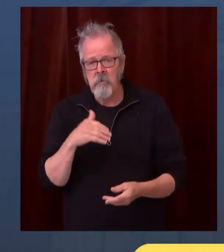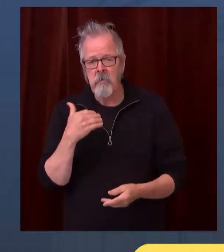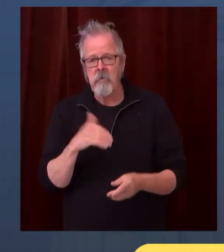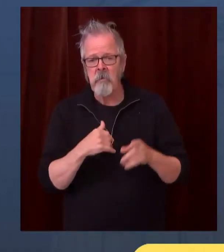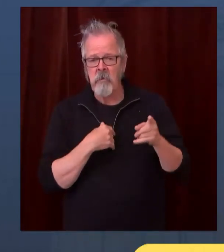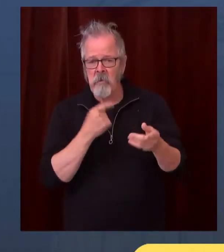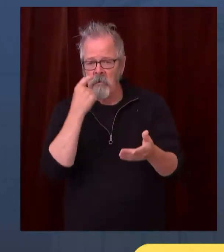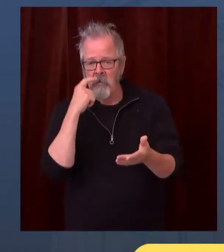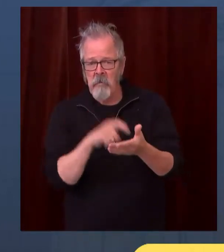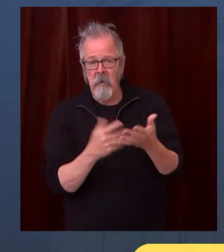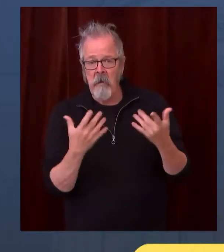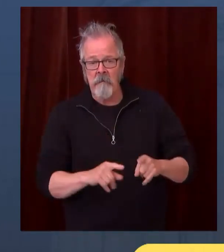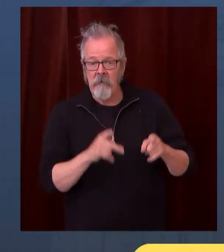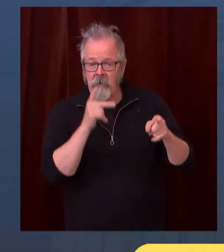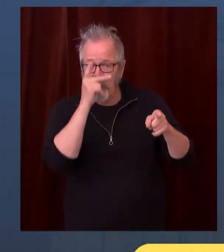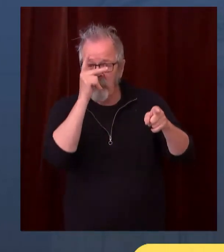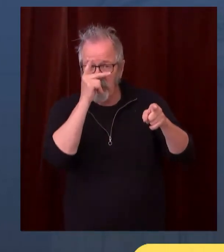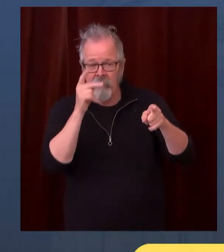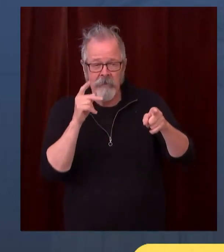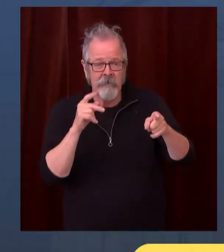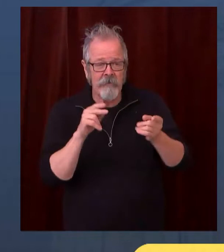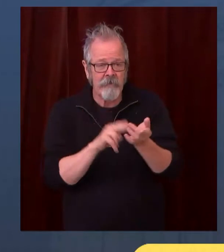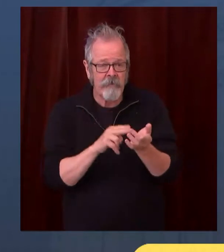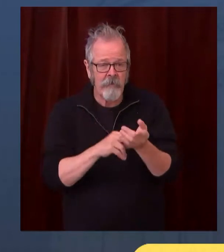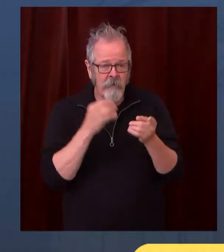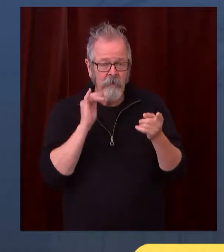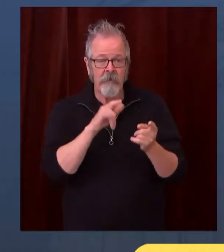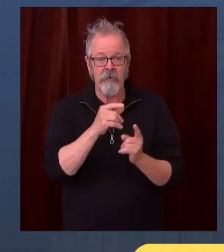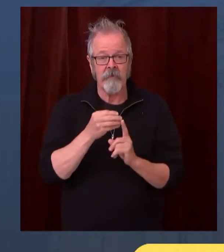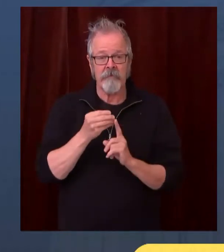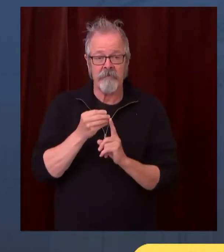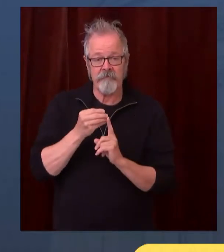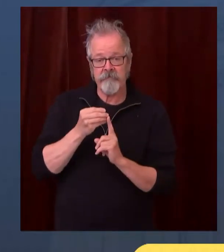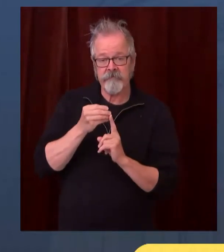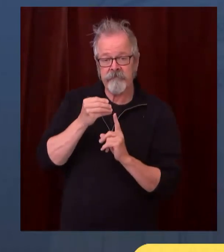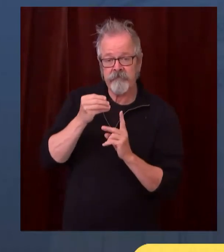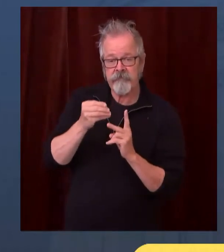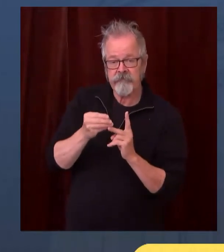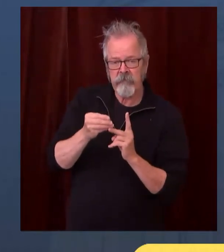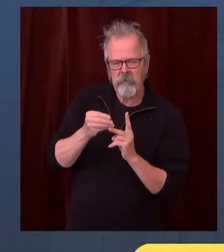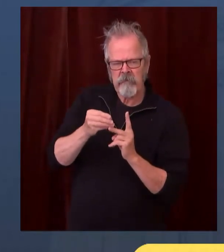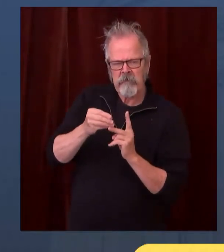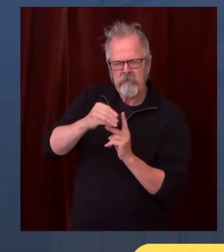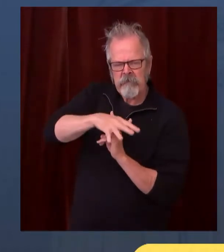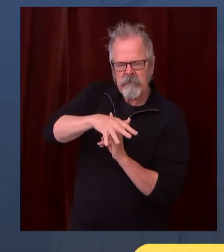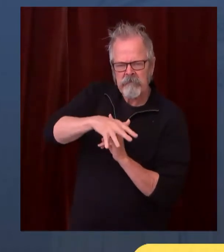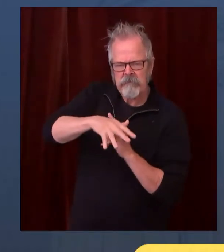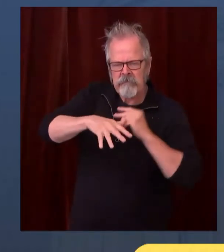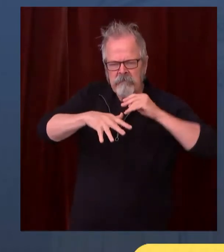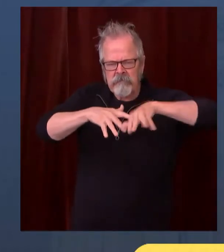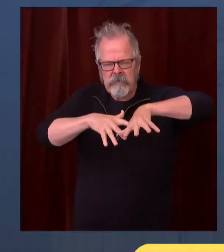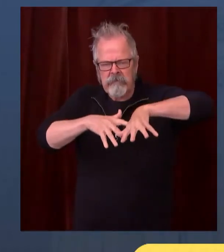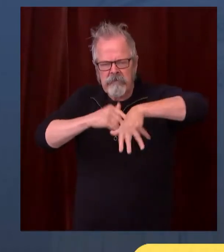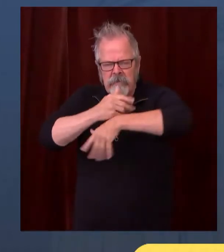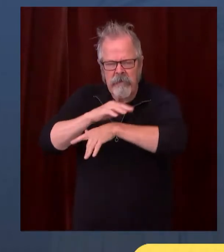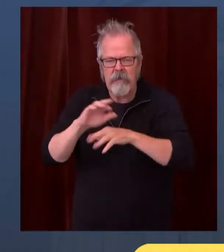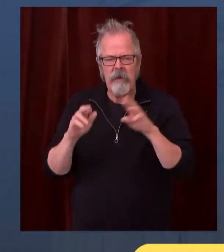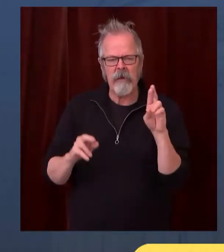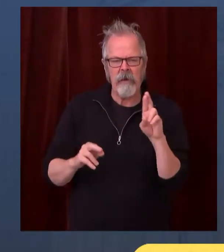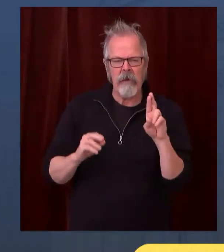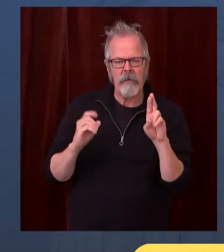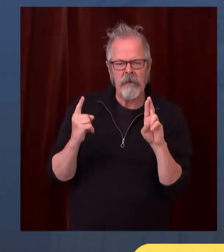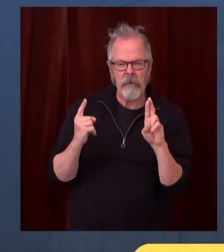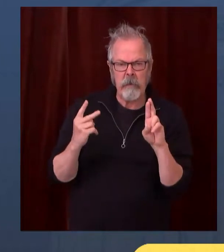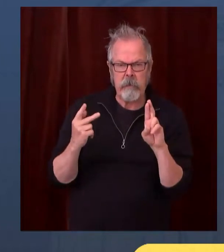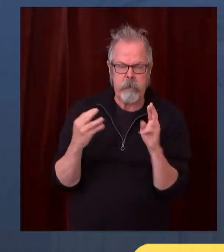somebody brought that COVID into that facility, so we learned a lot about the transmission that occurs outside of the facility